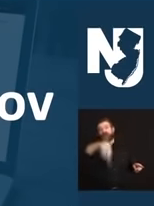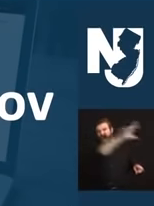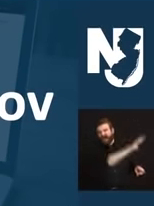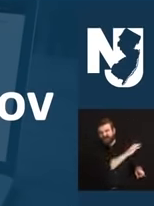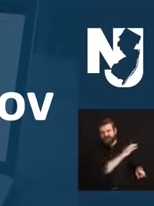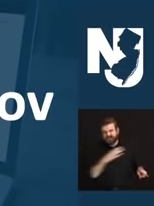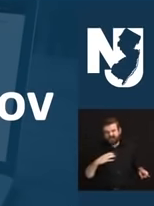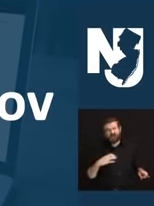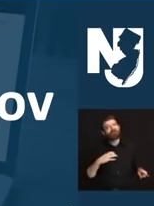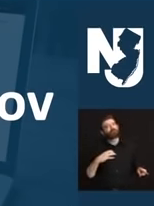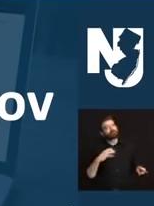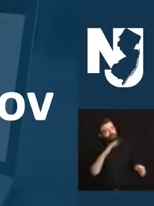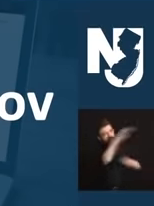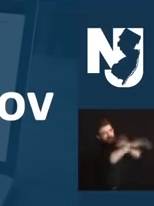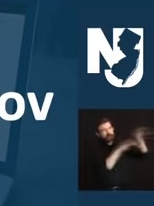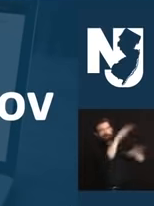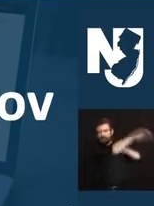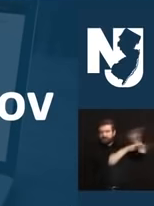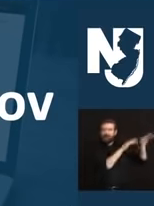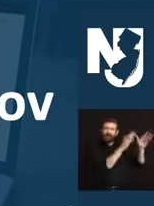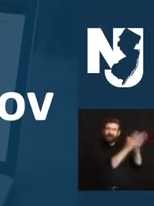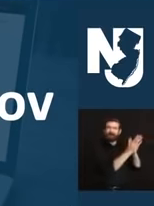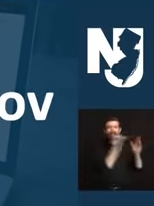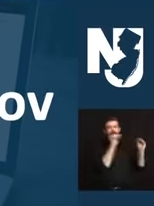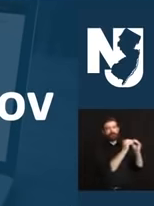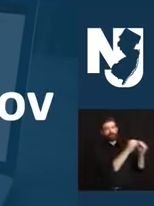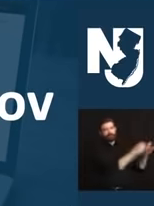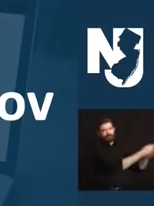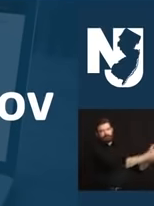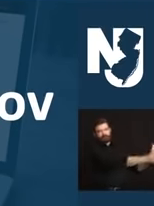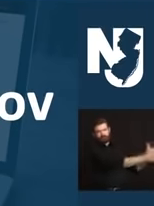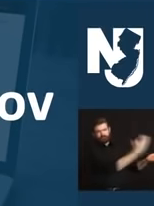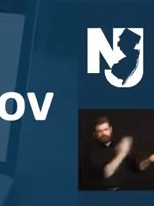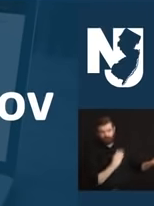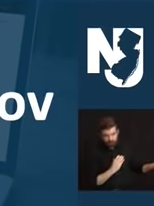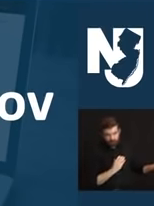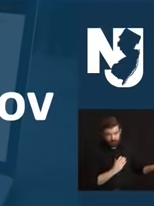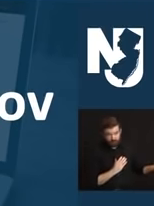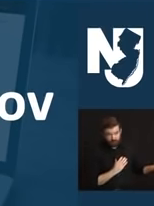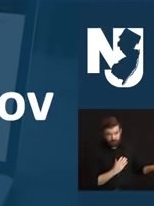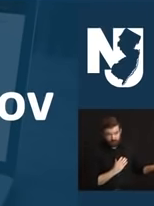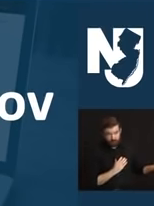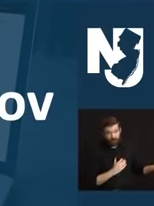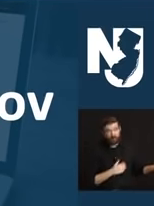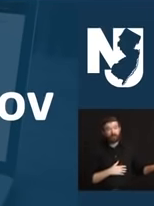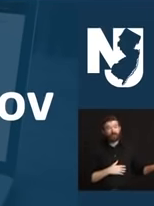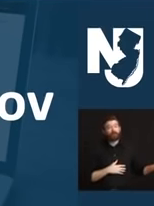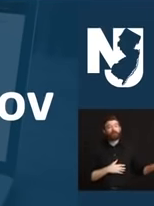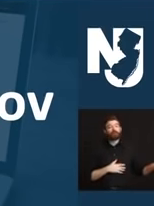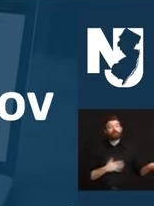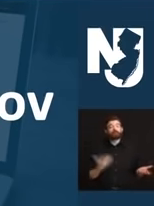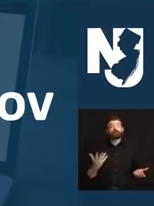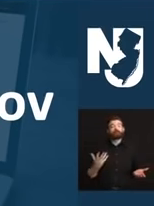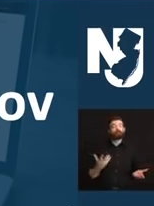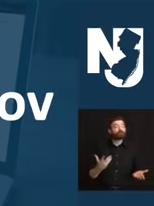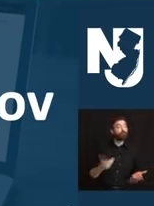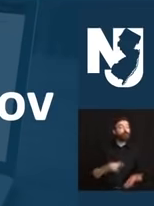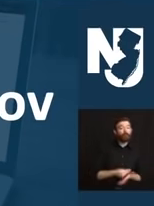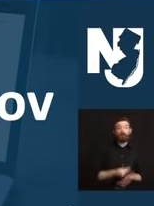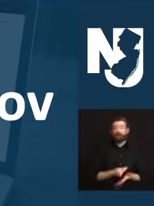Securing this funding has never been a partisan issue, just as COVID-19 never cared about the political party of those that it had